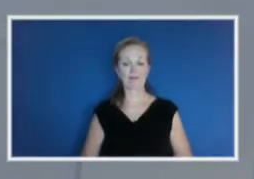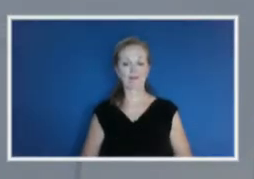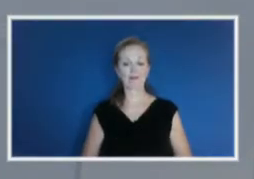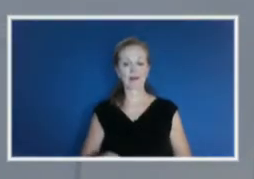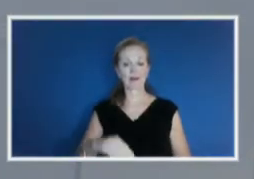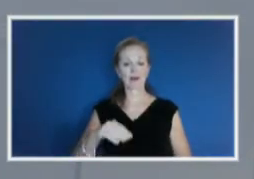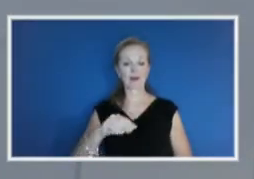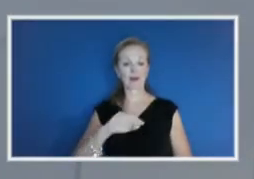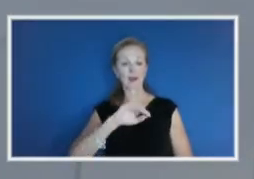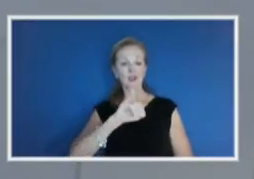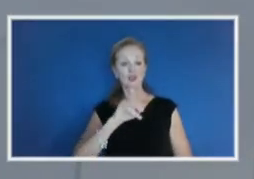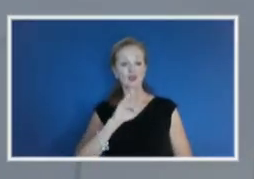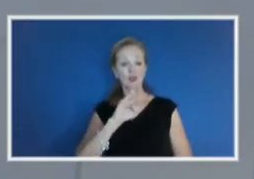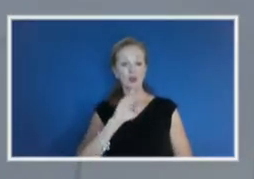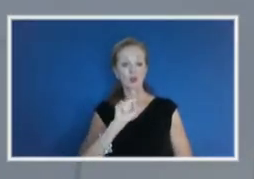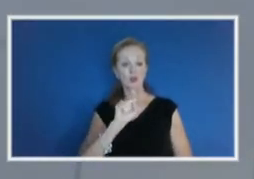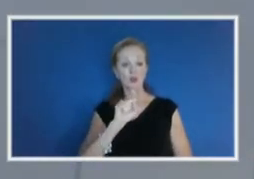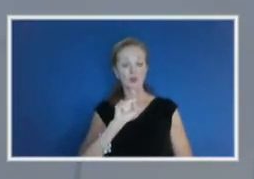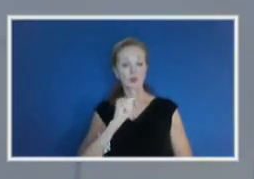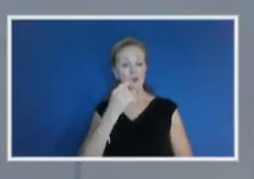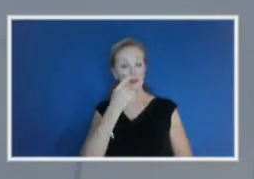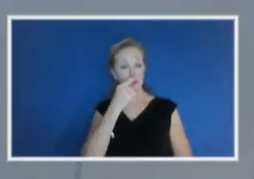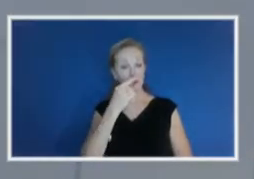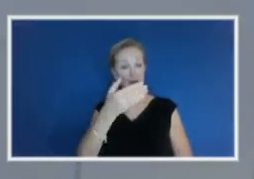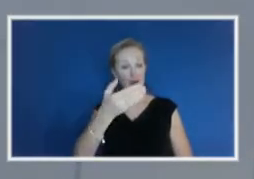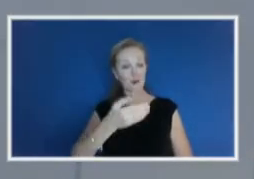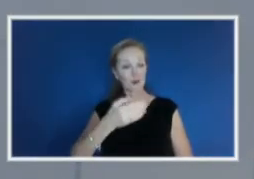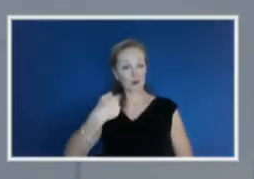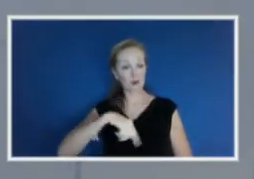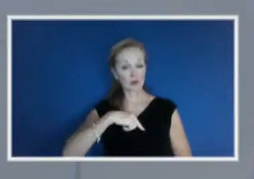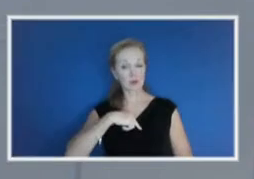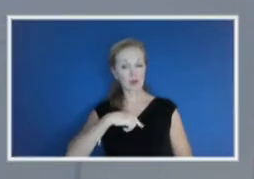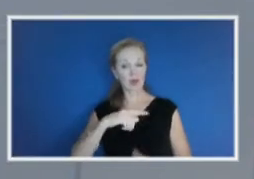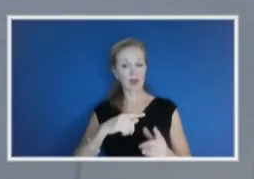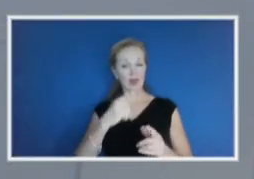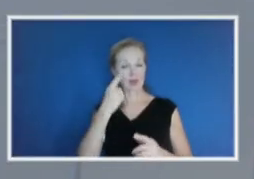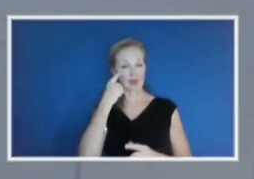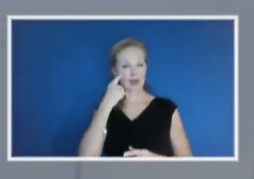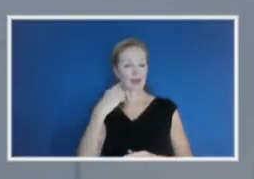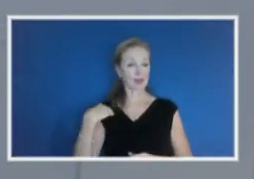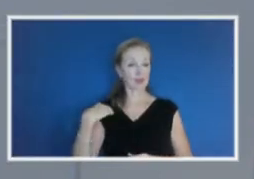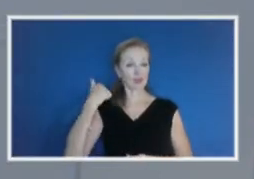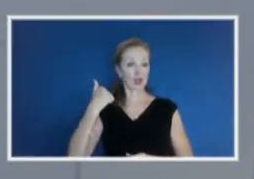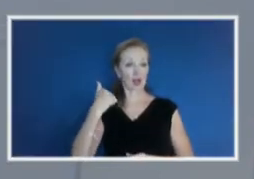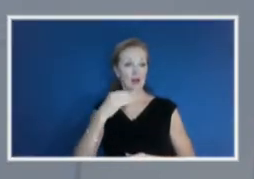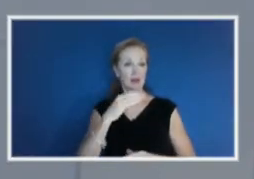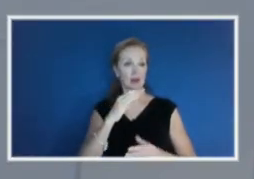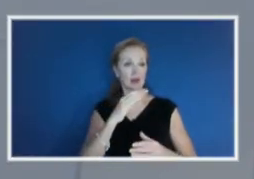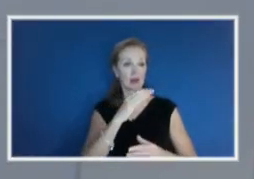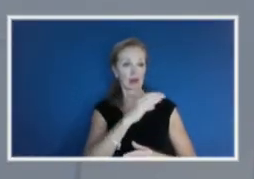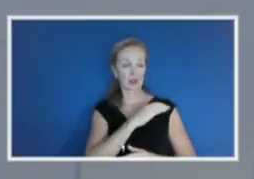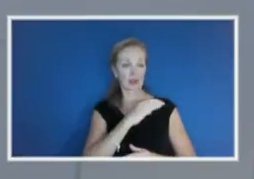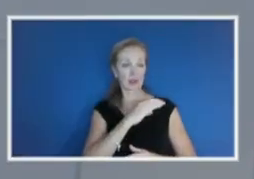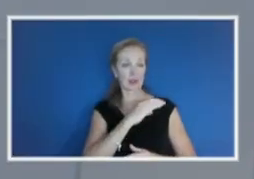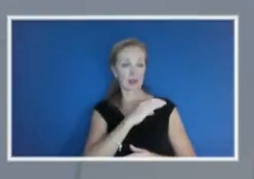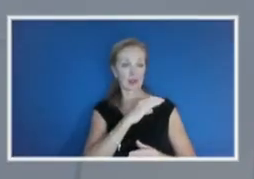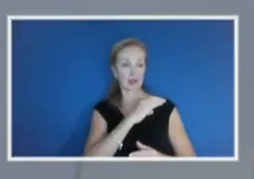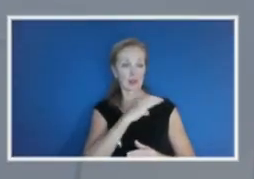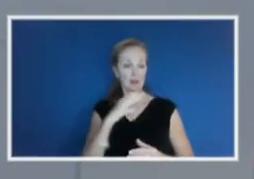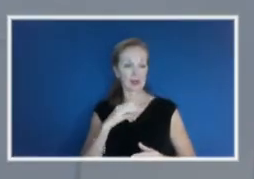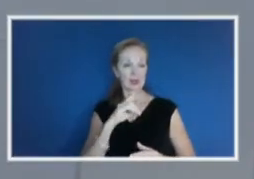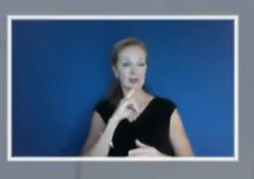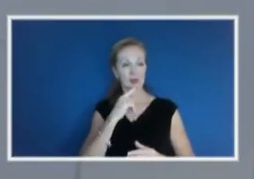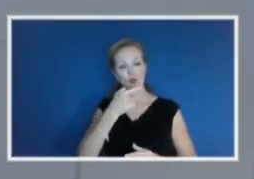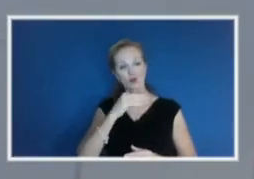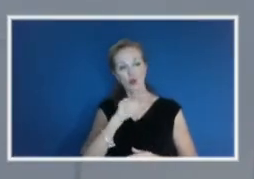if you would introduce this, and I think that the chair of the committee is Mr. Graham. Yep. And so thank you, Mayor,